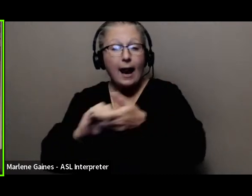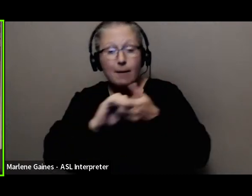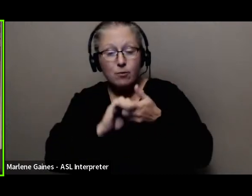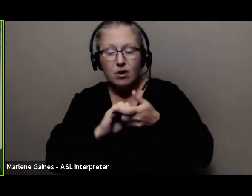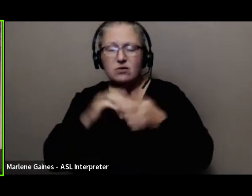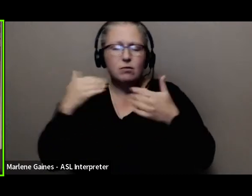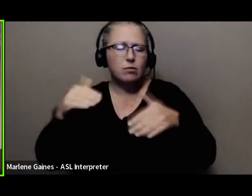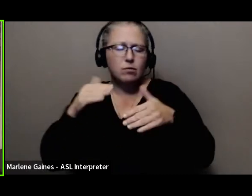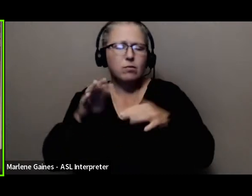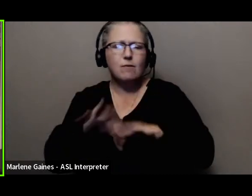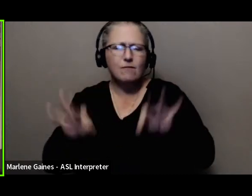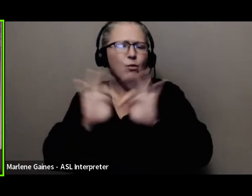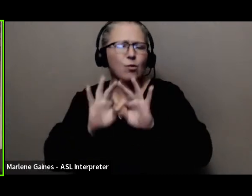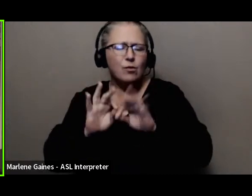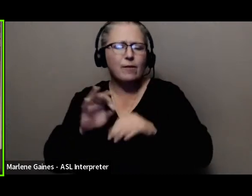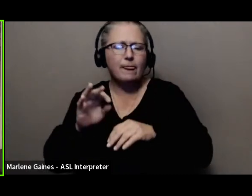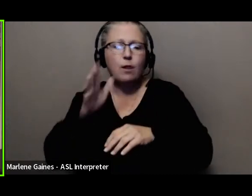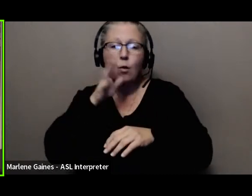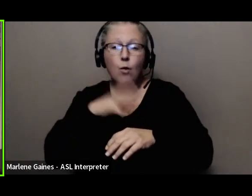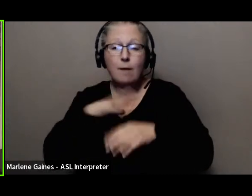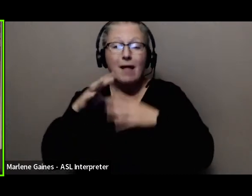priceless. All the women leaders,